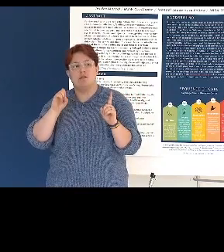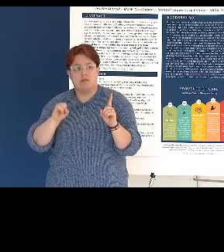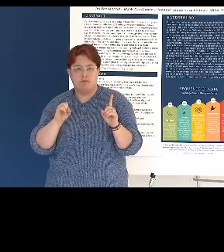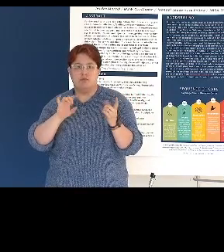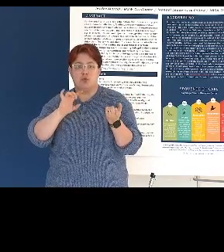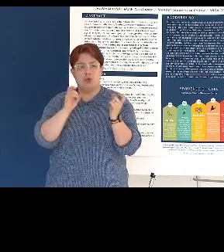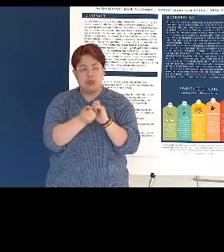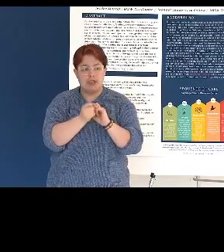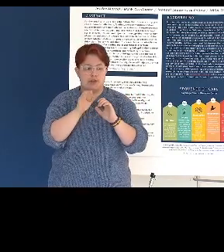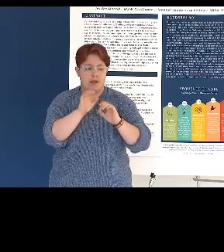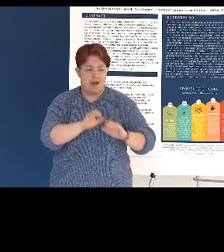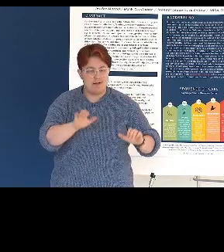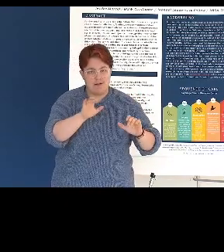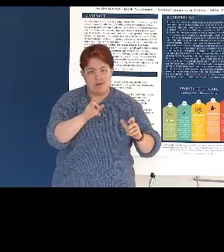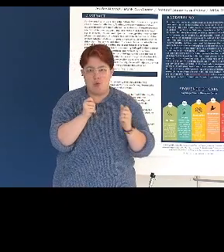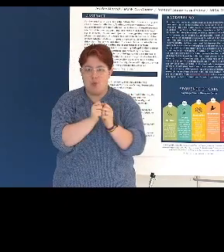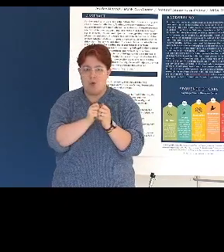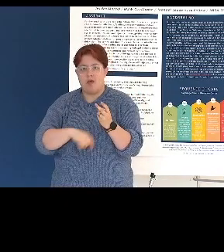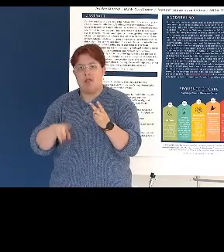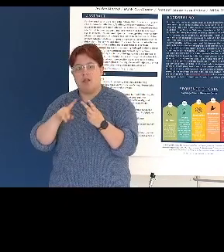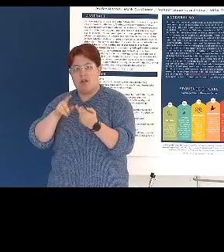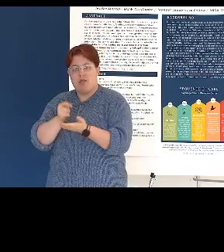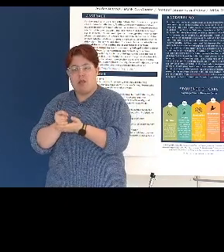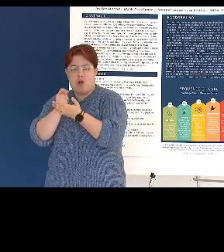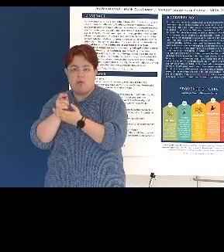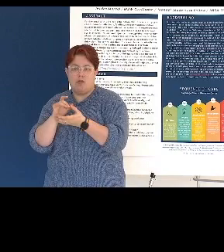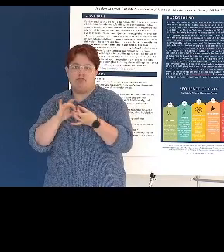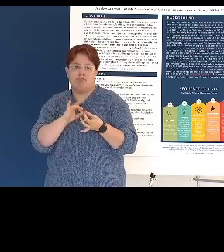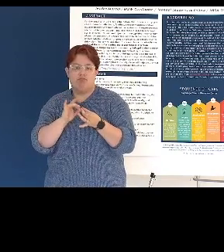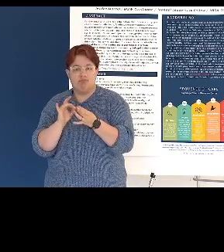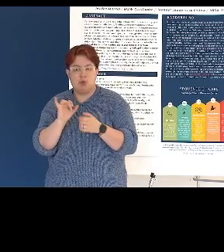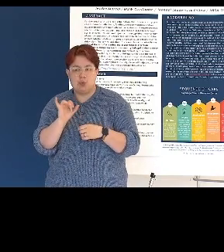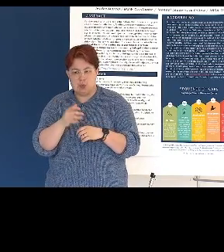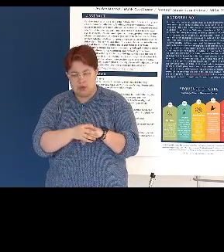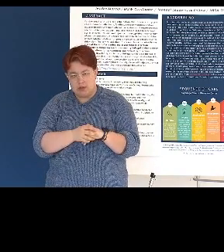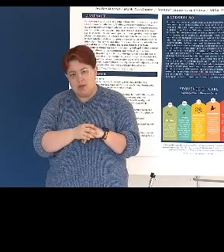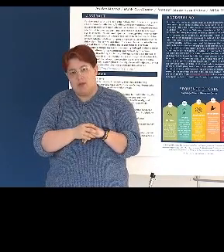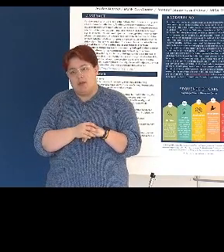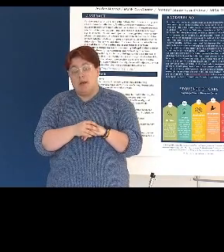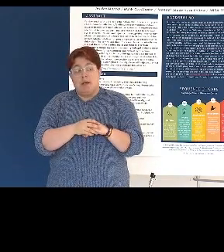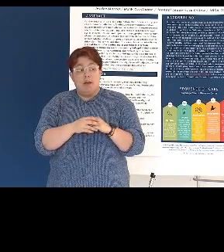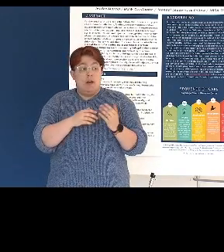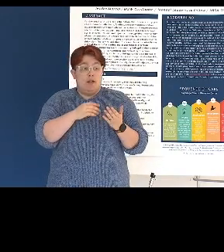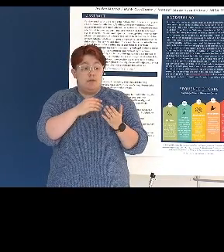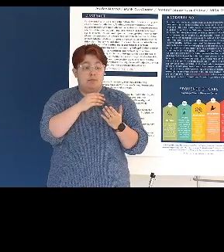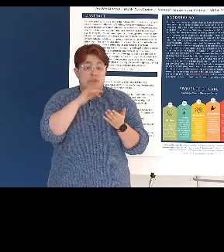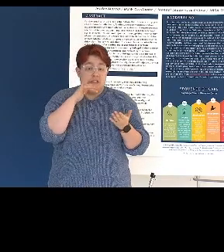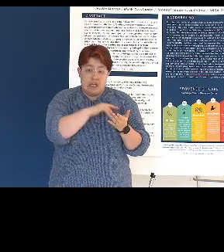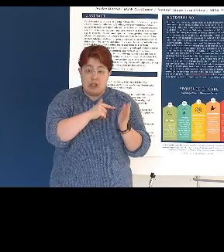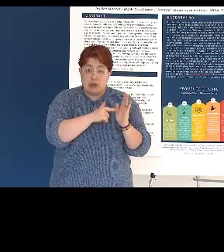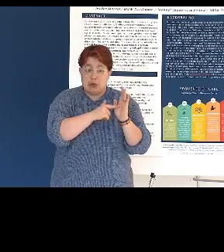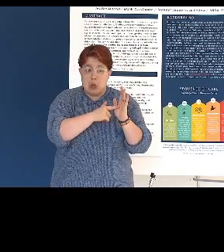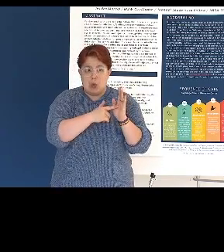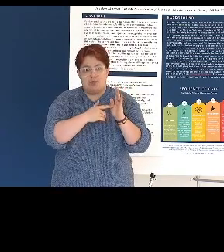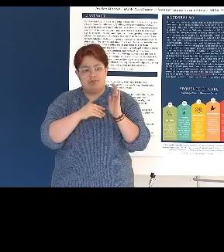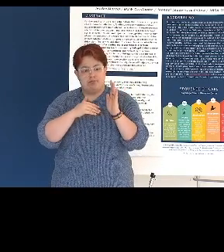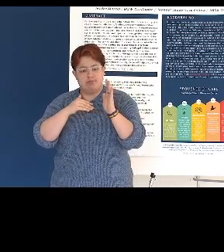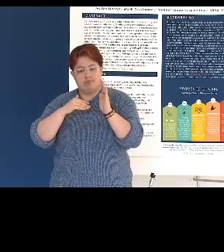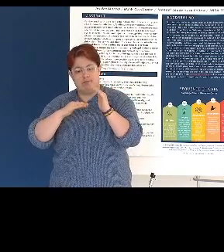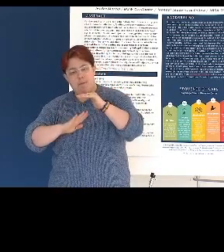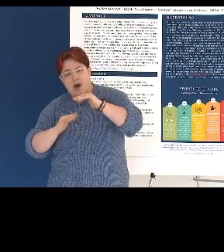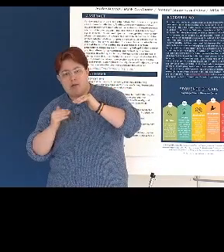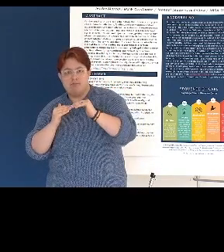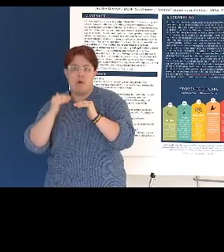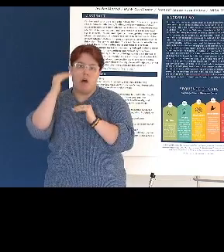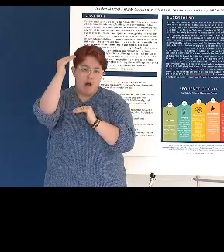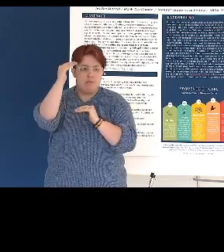with psychotherapy. A growing body of literature shows that by employing body-based or bottom-up approaches to the treatment of